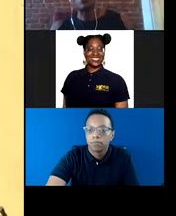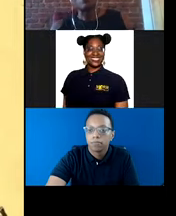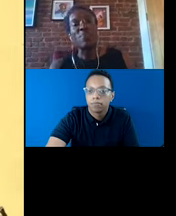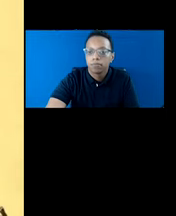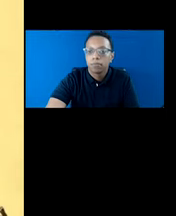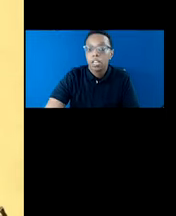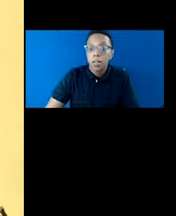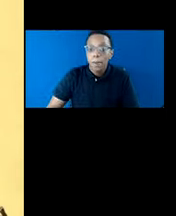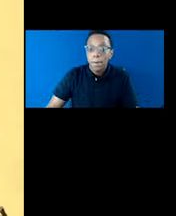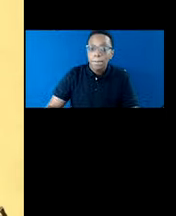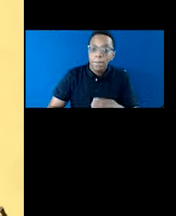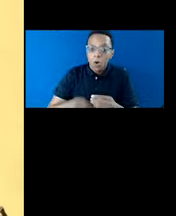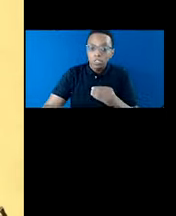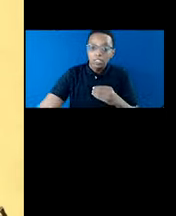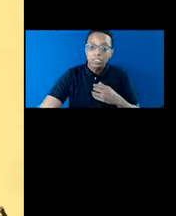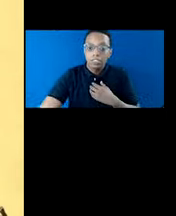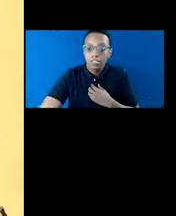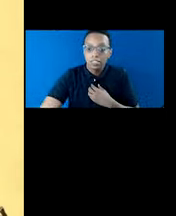So there was a,